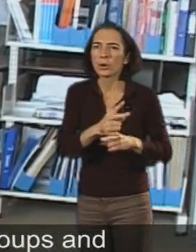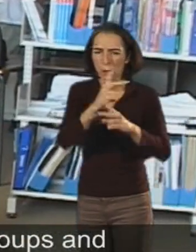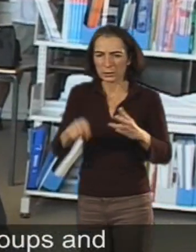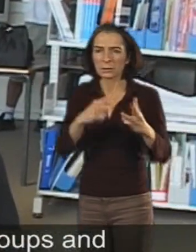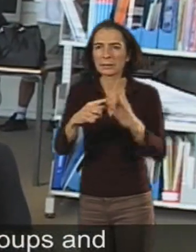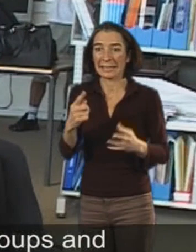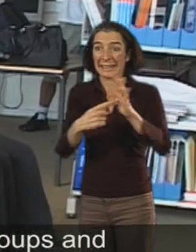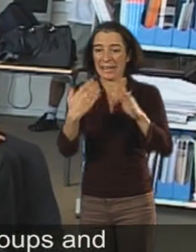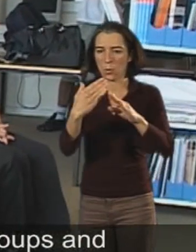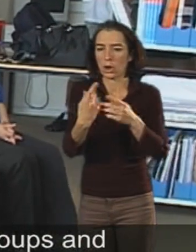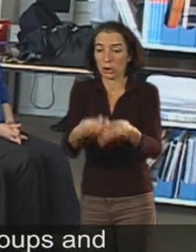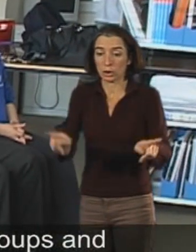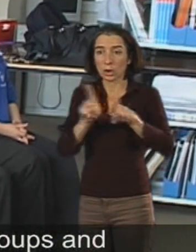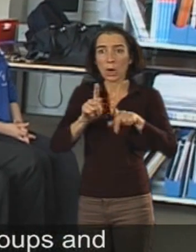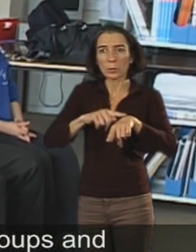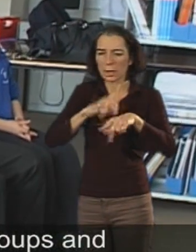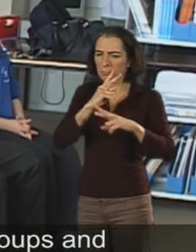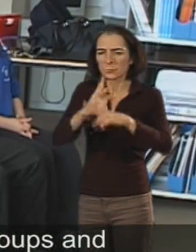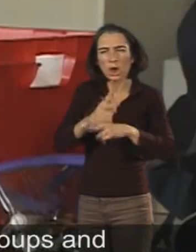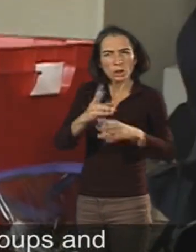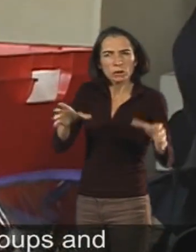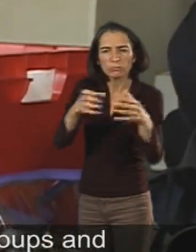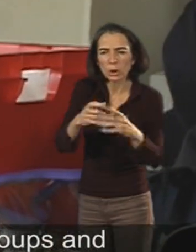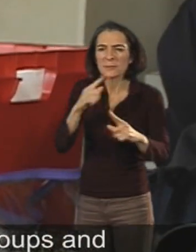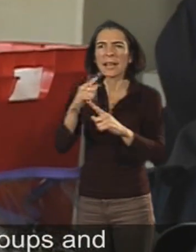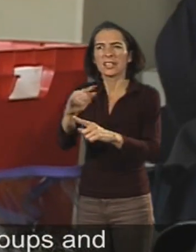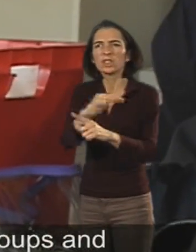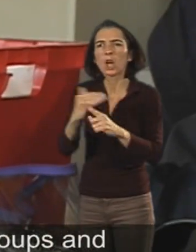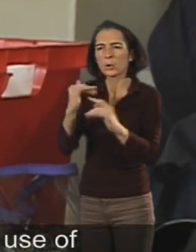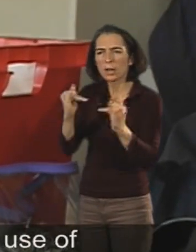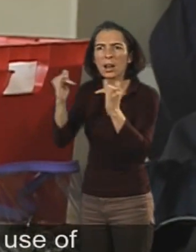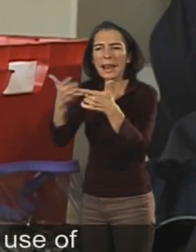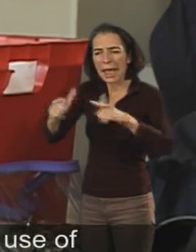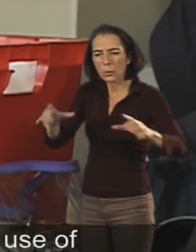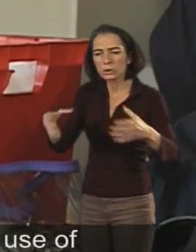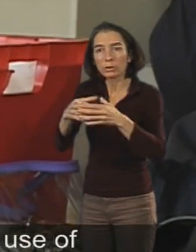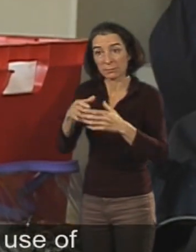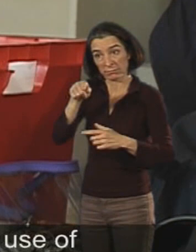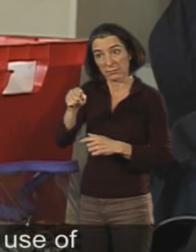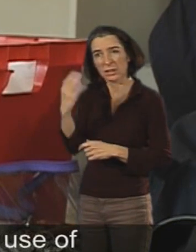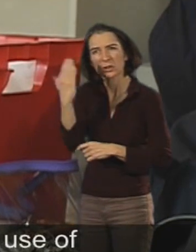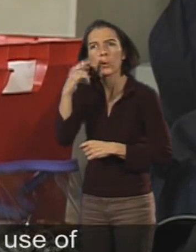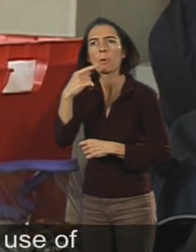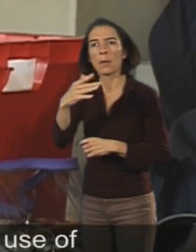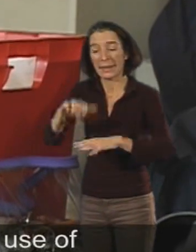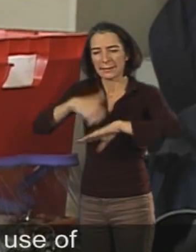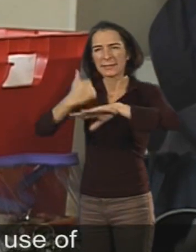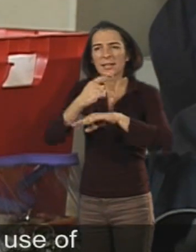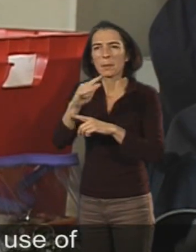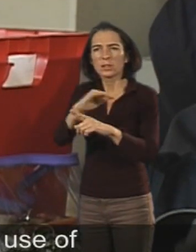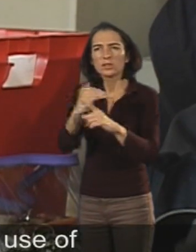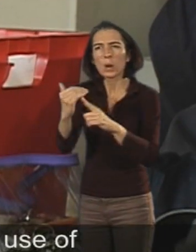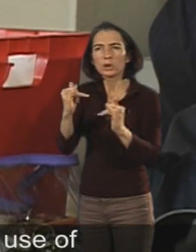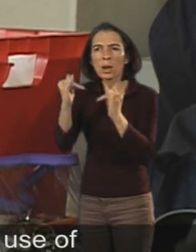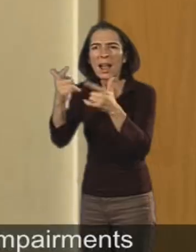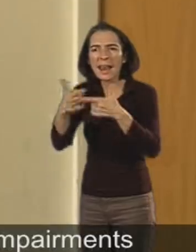circle time, nurture groups, and social use of language groups. Here at Filsham Valley, this social use of language group includes pupils